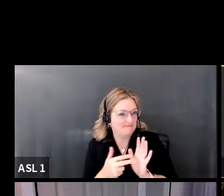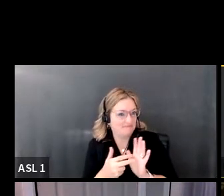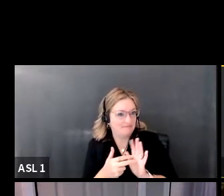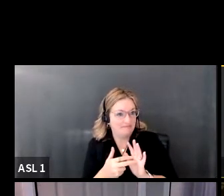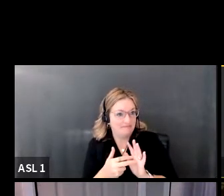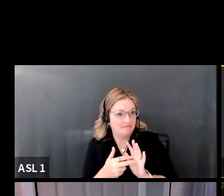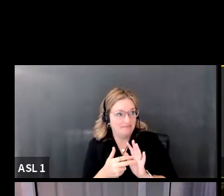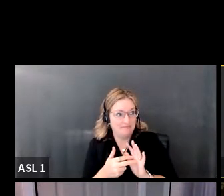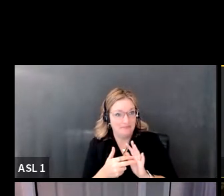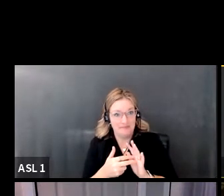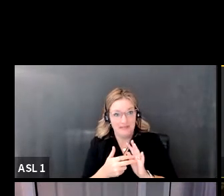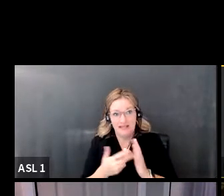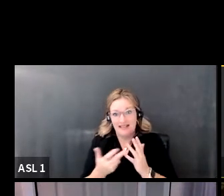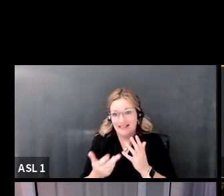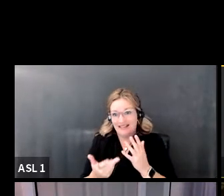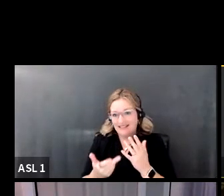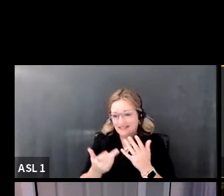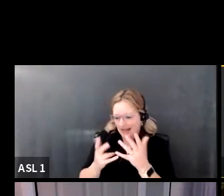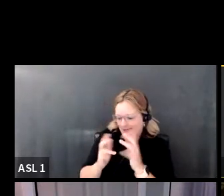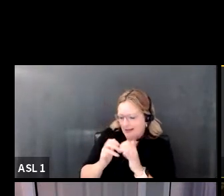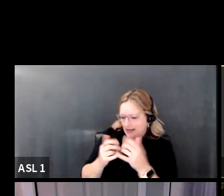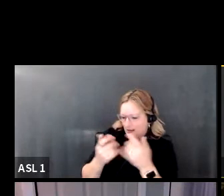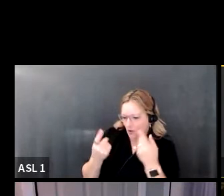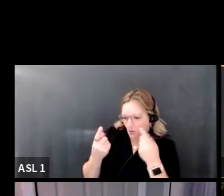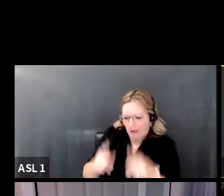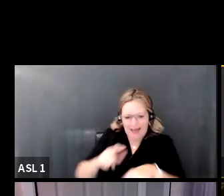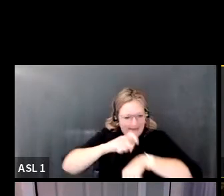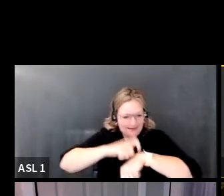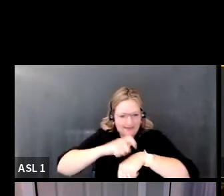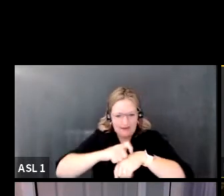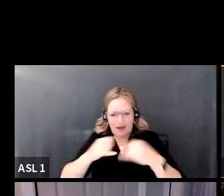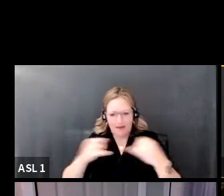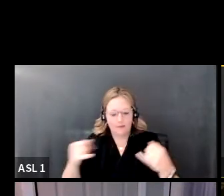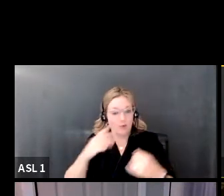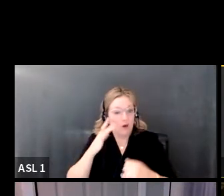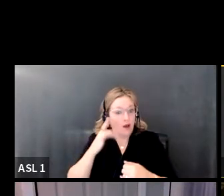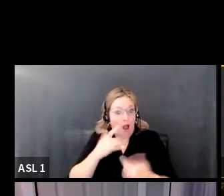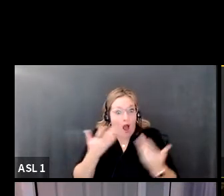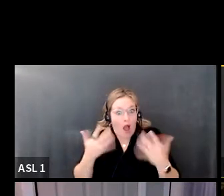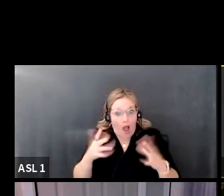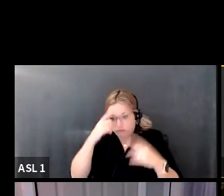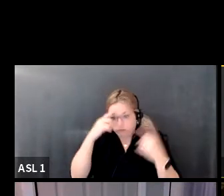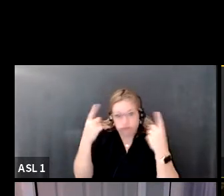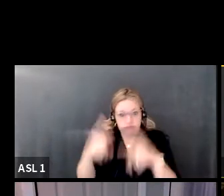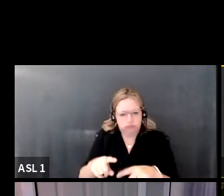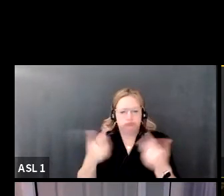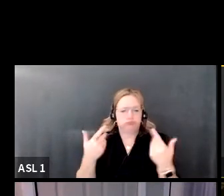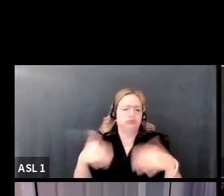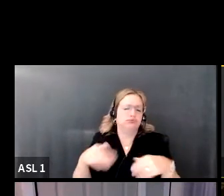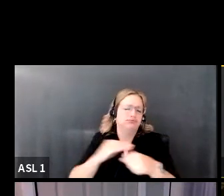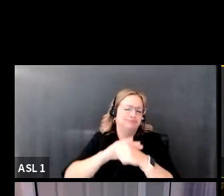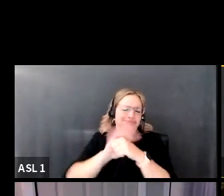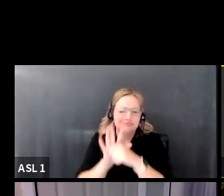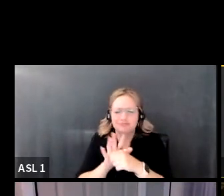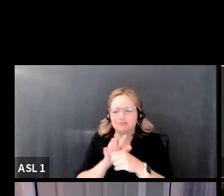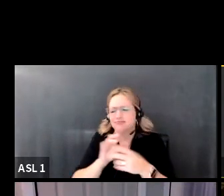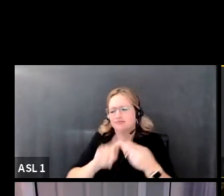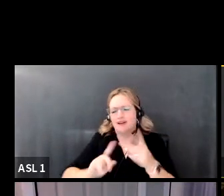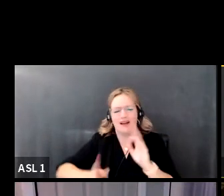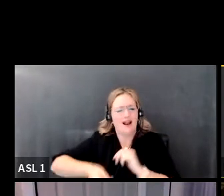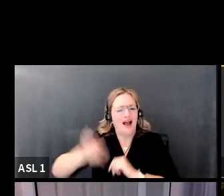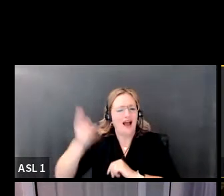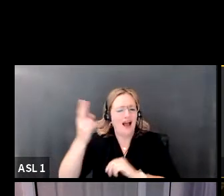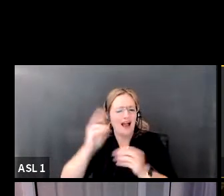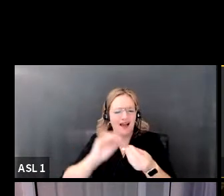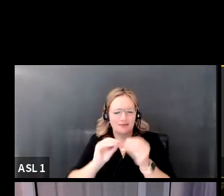solution to the complicated issues that are occurring in ottawa right now during the pandemic and the really high number of